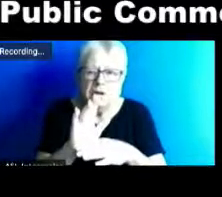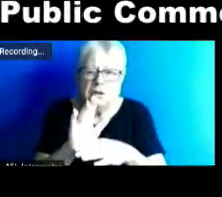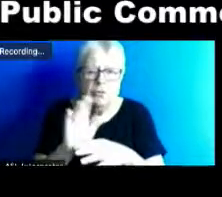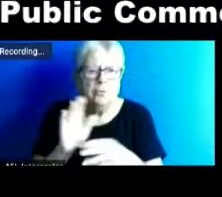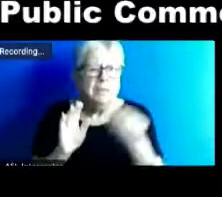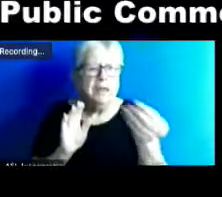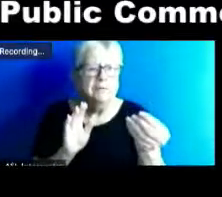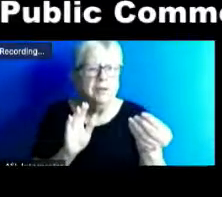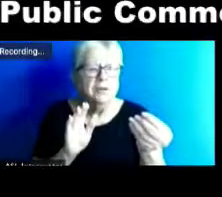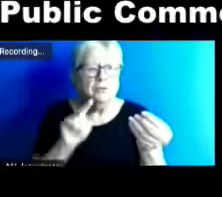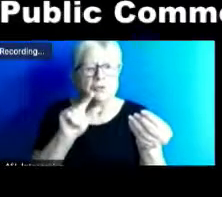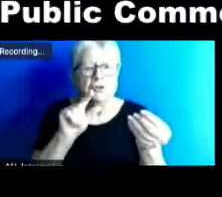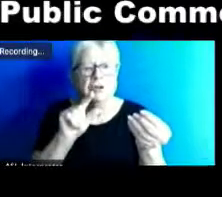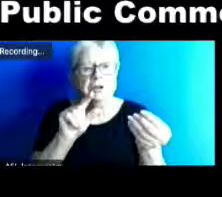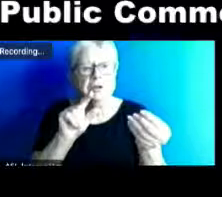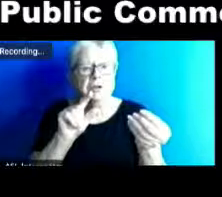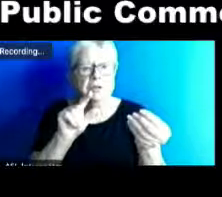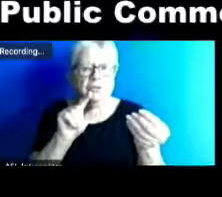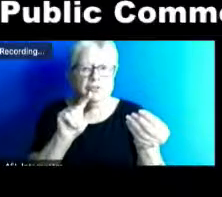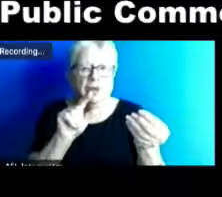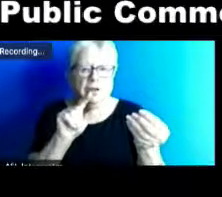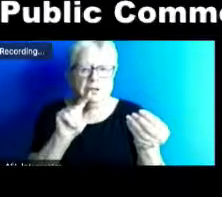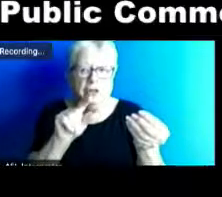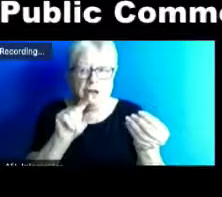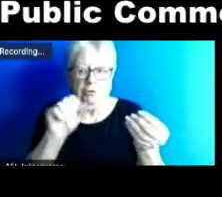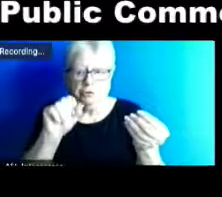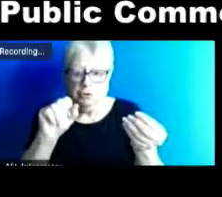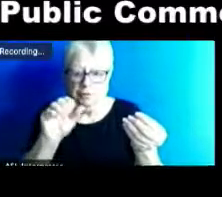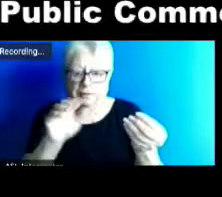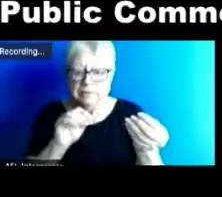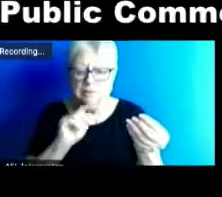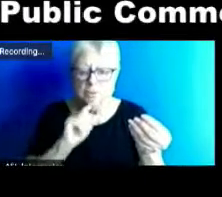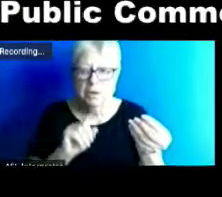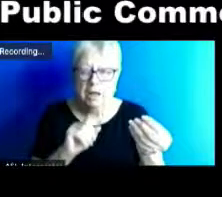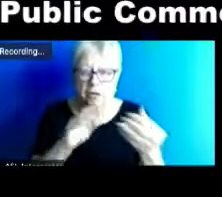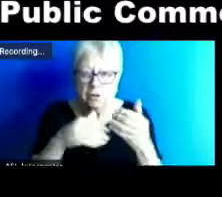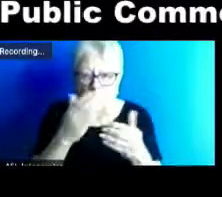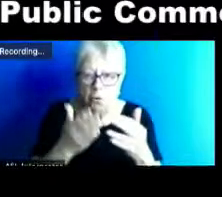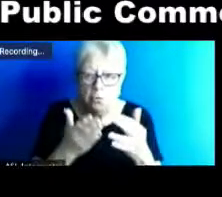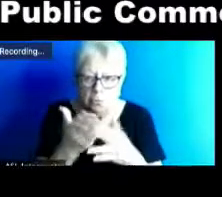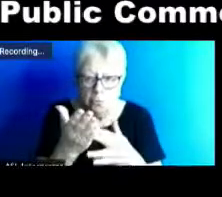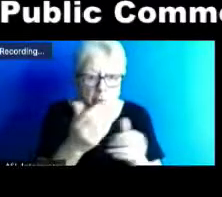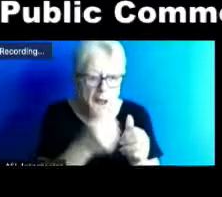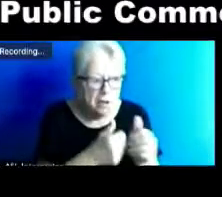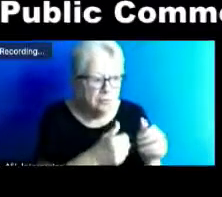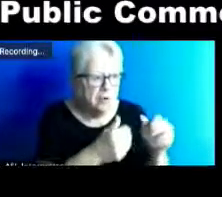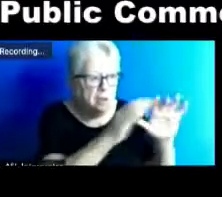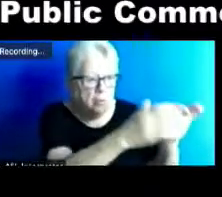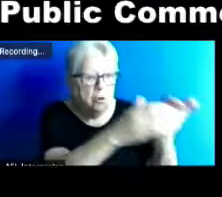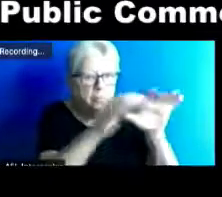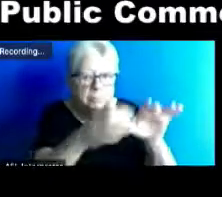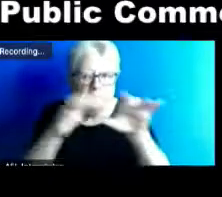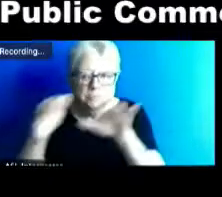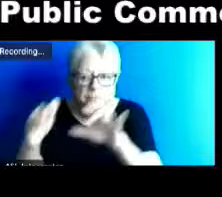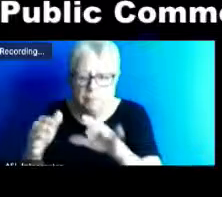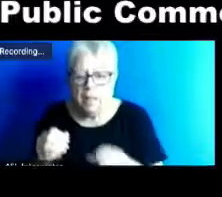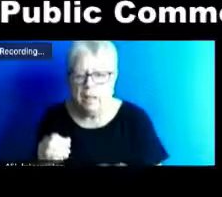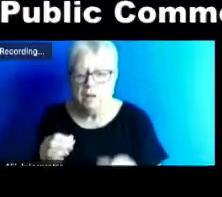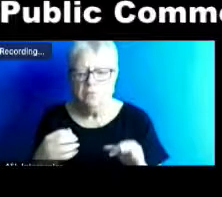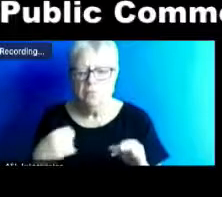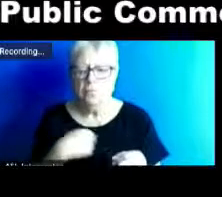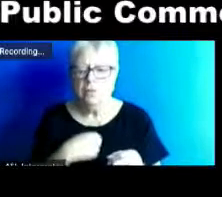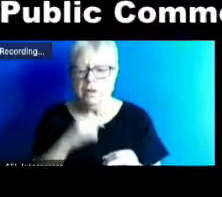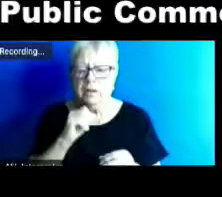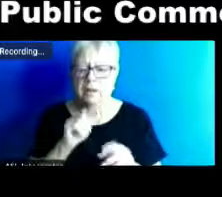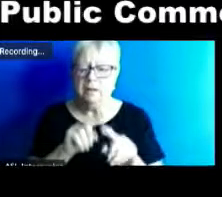isn't going to ultimately accept. So we had to run a fair amount of traps for this. And if we get future iterations of this,